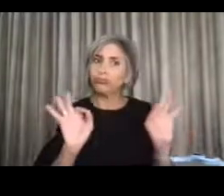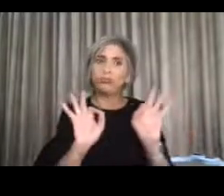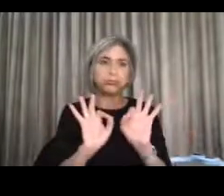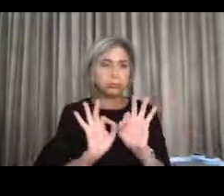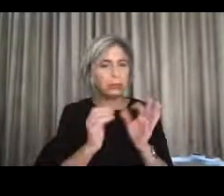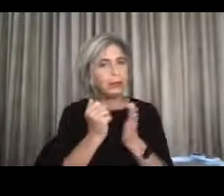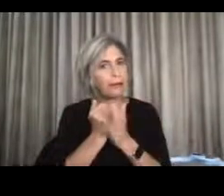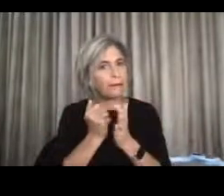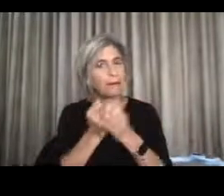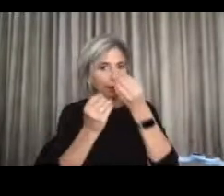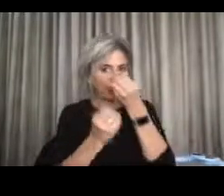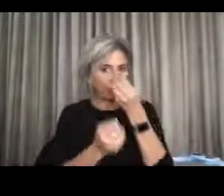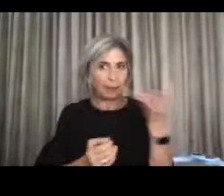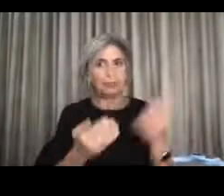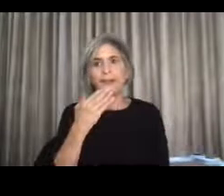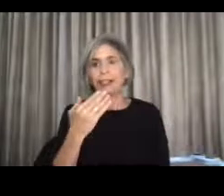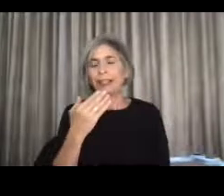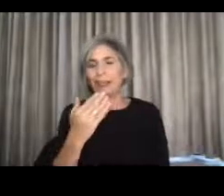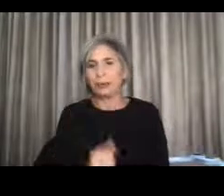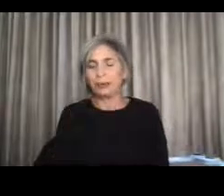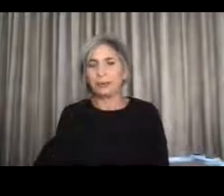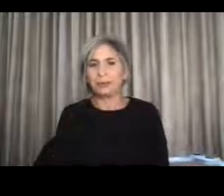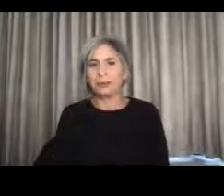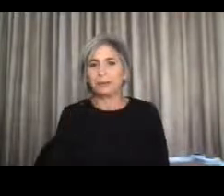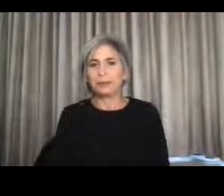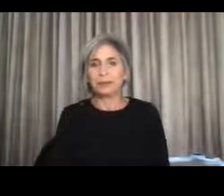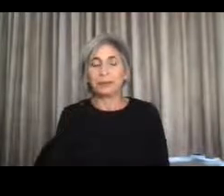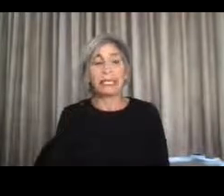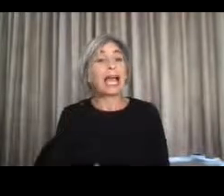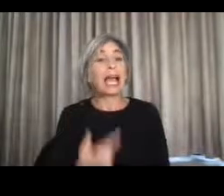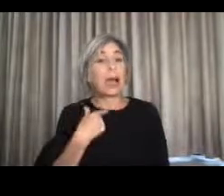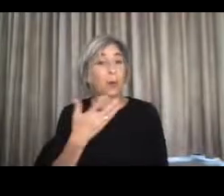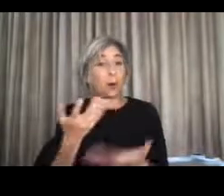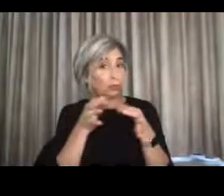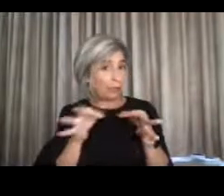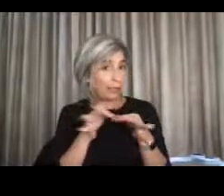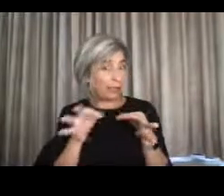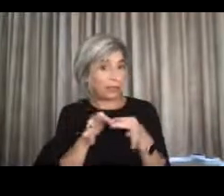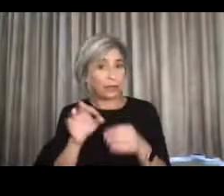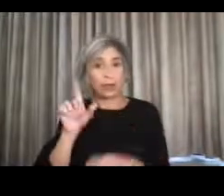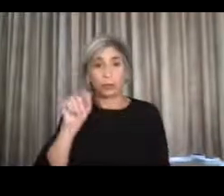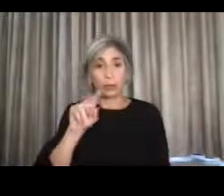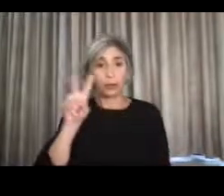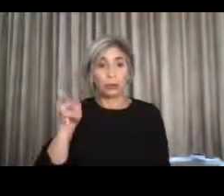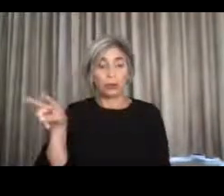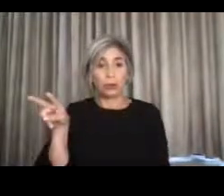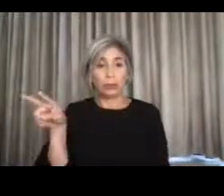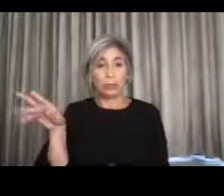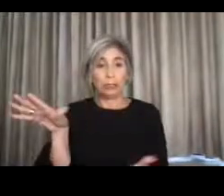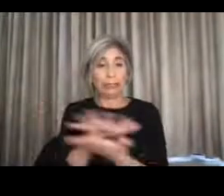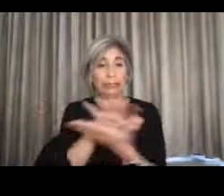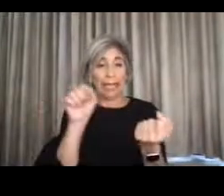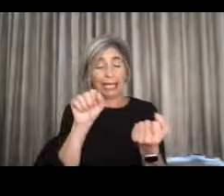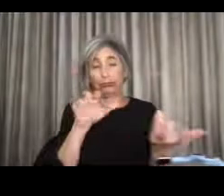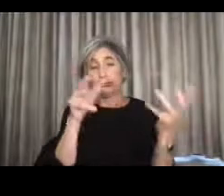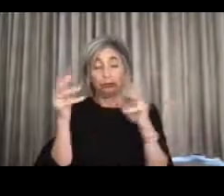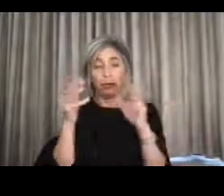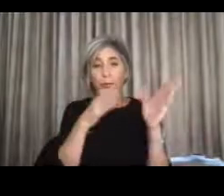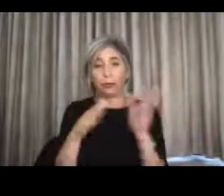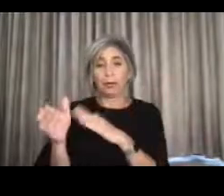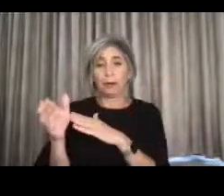helpful information. I did just want to briefly mention that the 2022 Disaster Preparedness Sales Tax Holiday